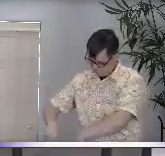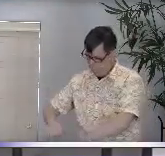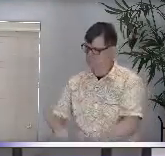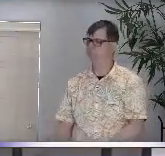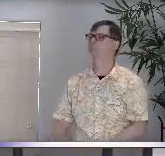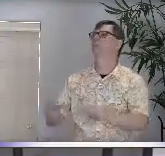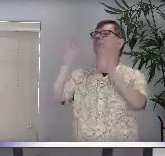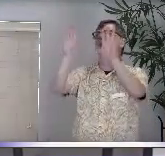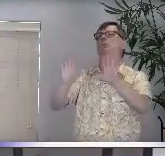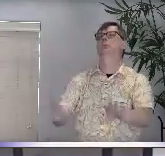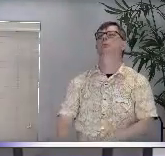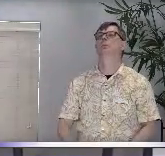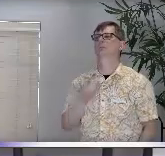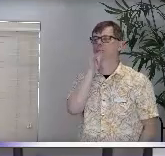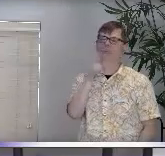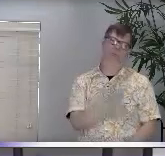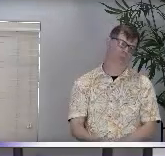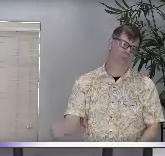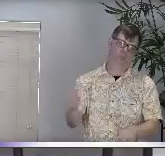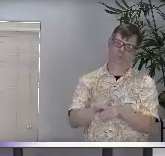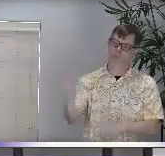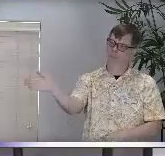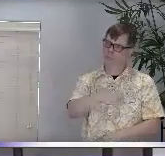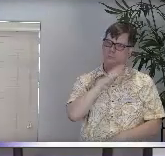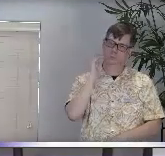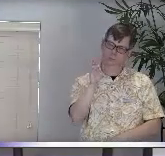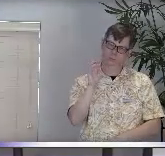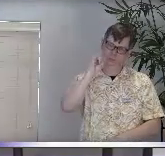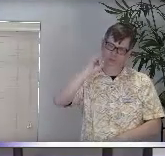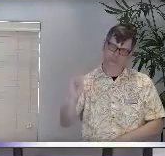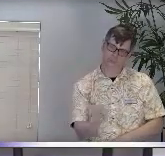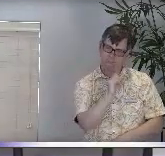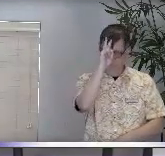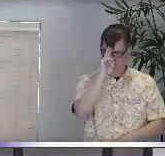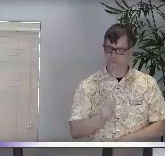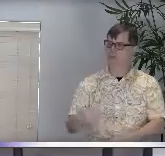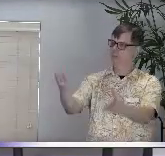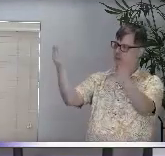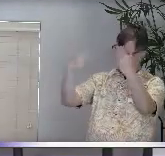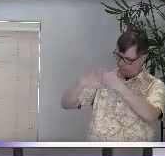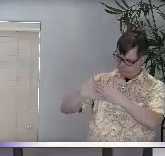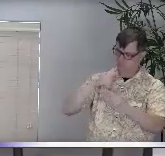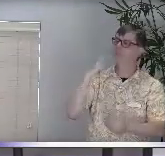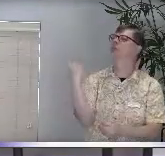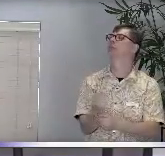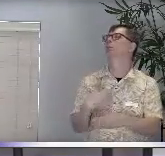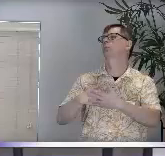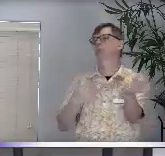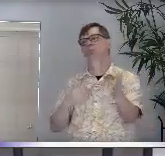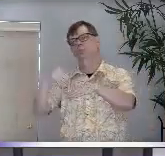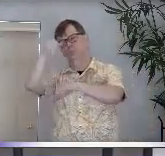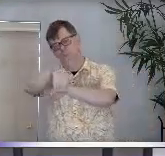greatly. And our circumstances are not who we are, they're just something that reality has brought to our doorstep to show us. There's